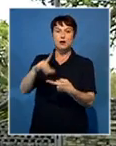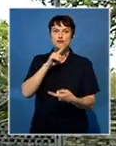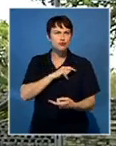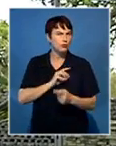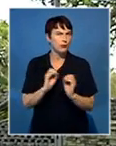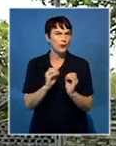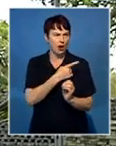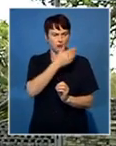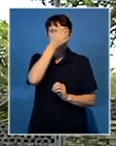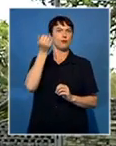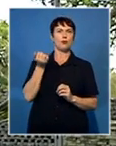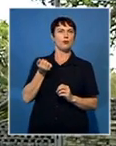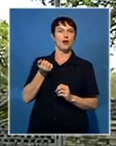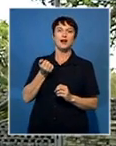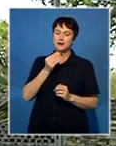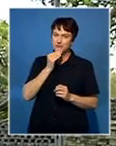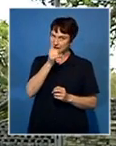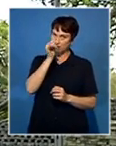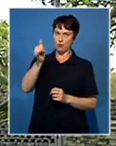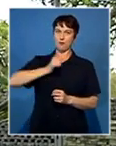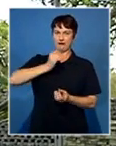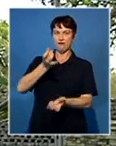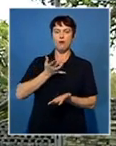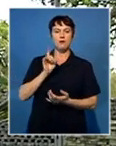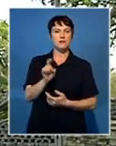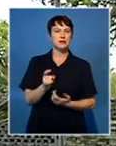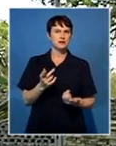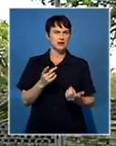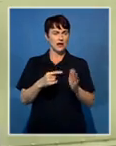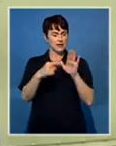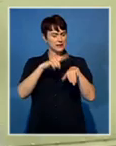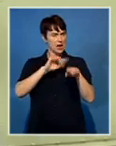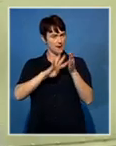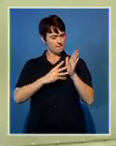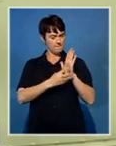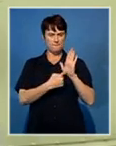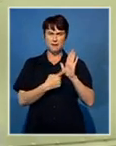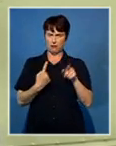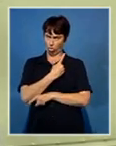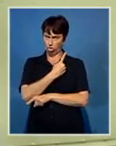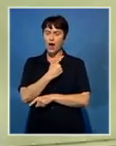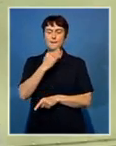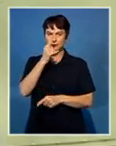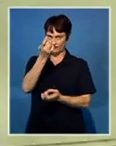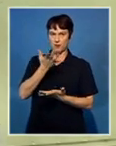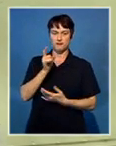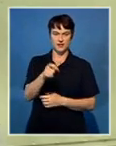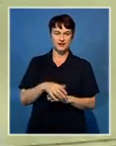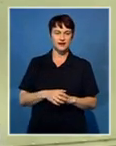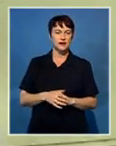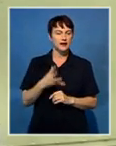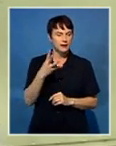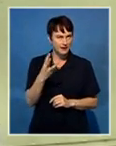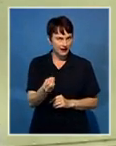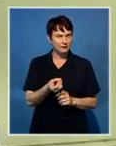phone if you're having load shedding or a power failure outside of the advertised times. The actual action of switching electricity on or